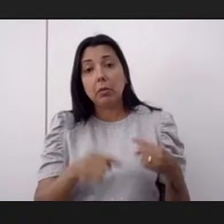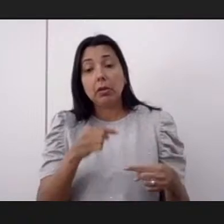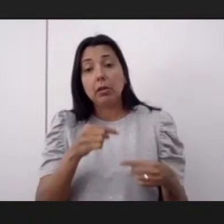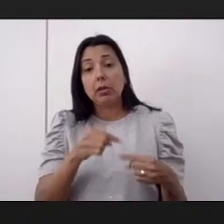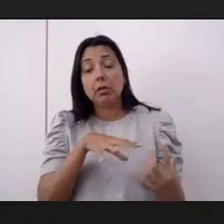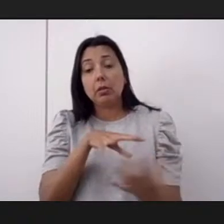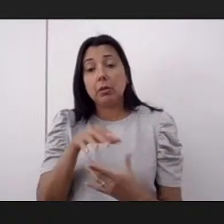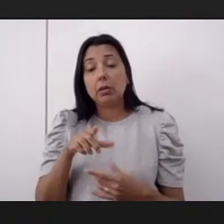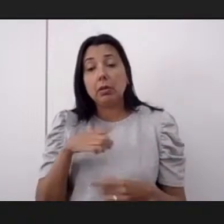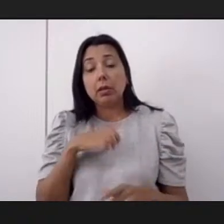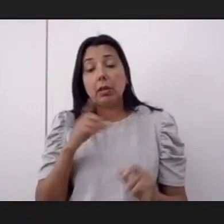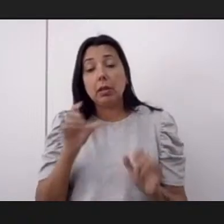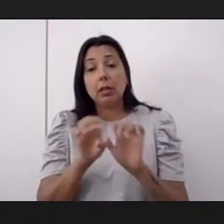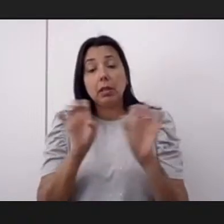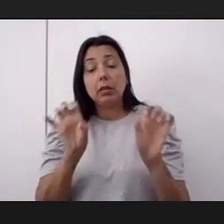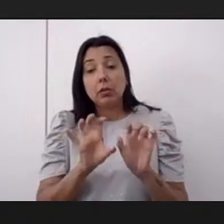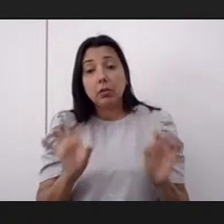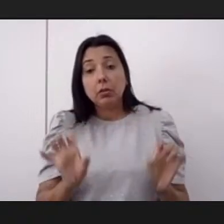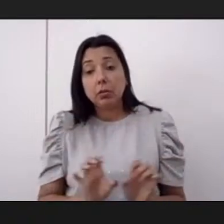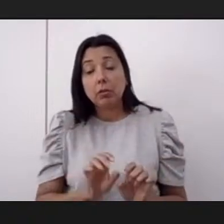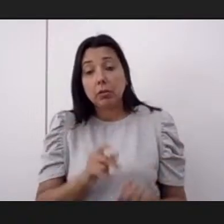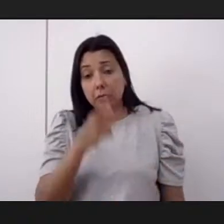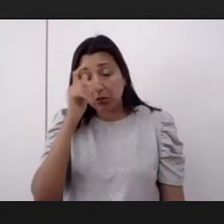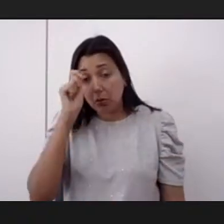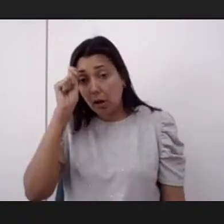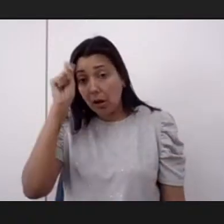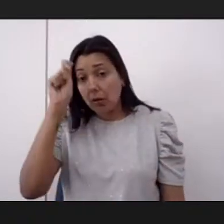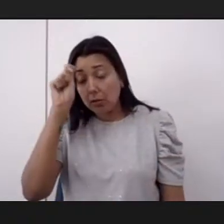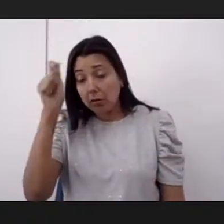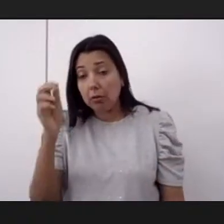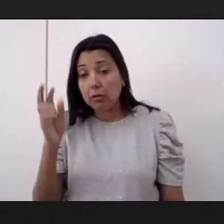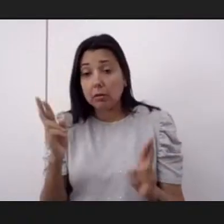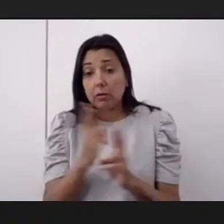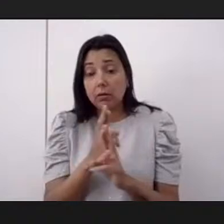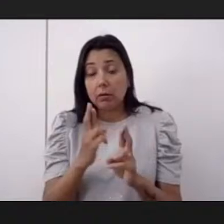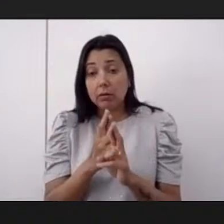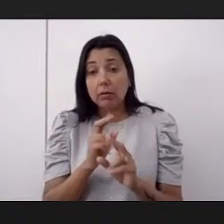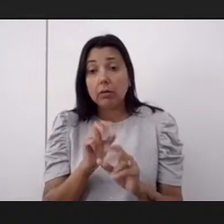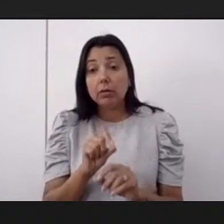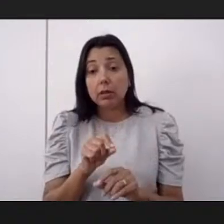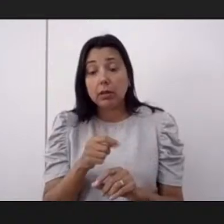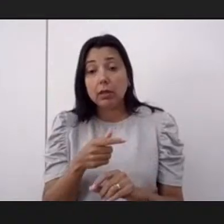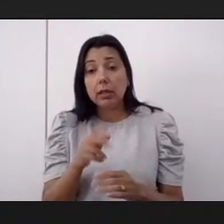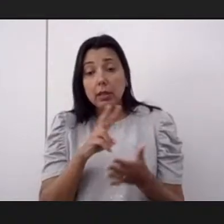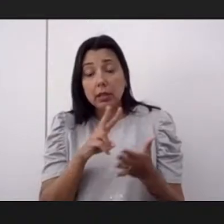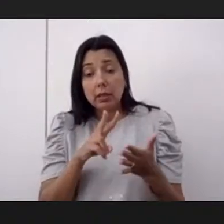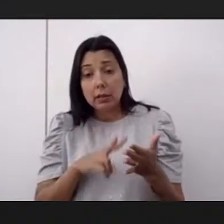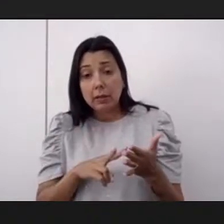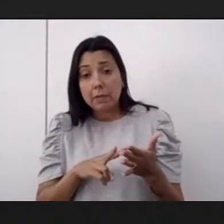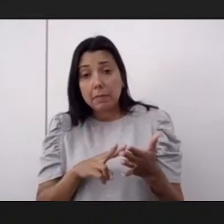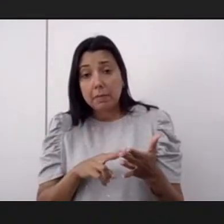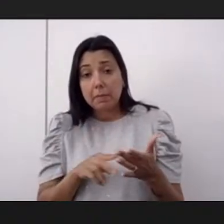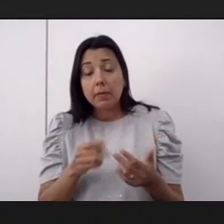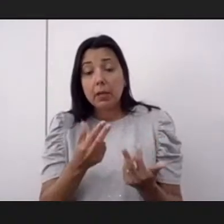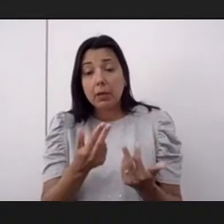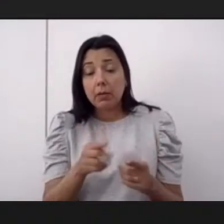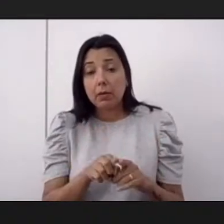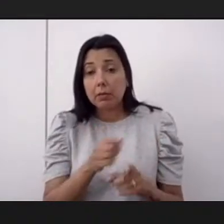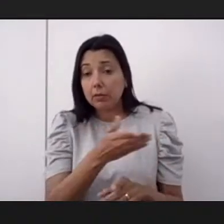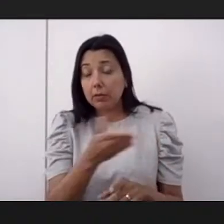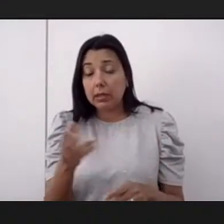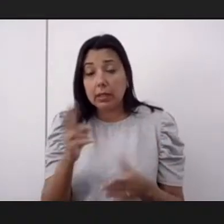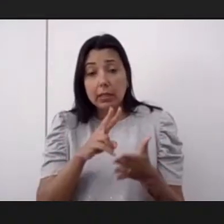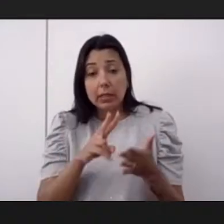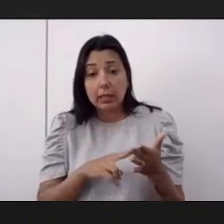by actors and by power relation, which you can read just as you read the one in your nation, because you know it and